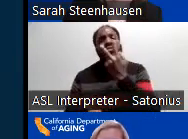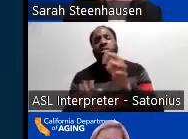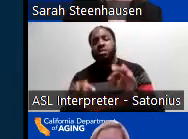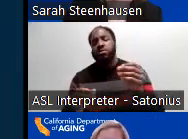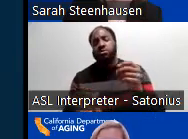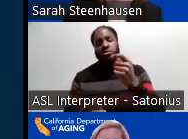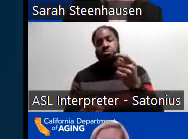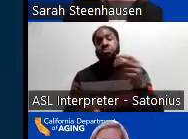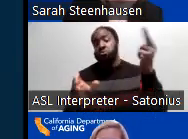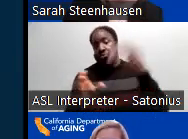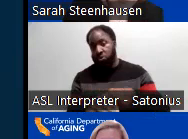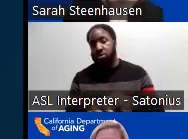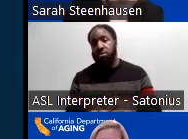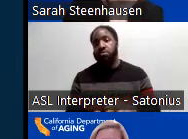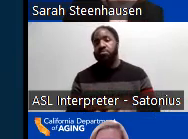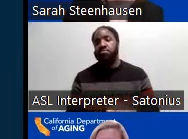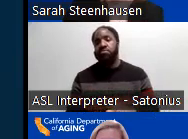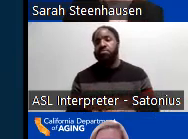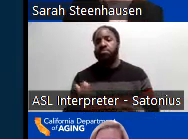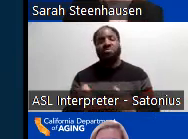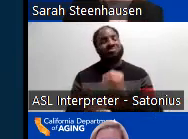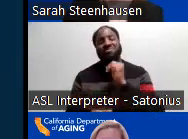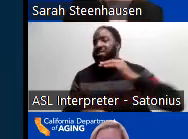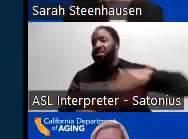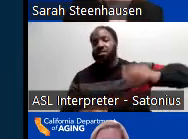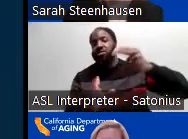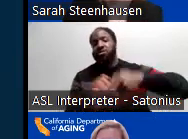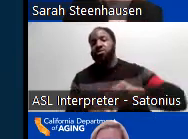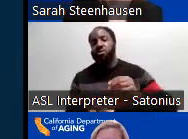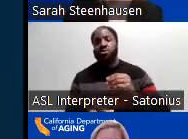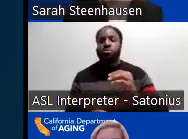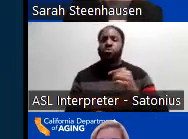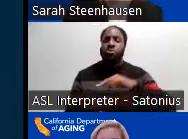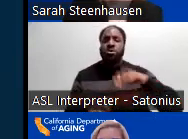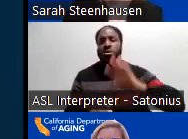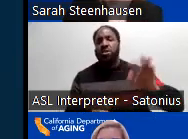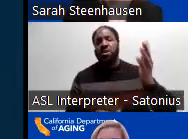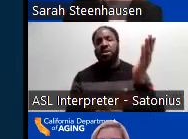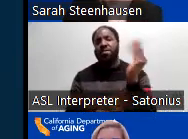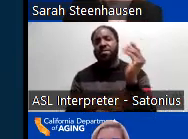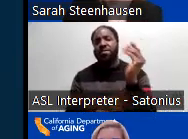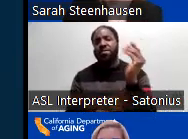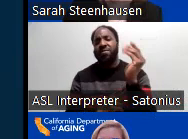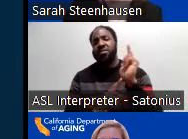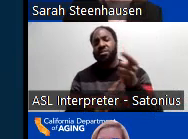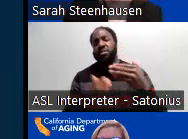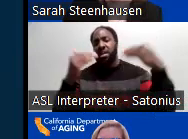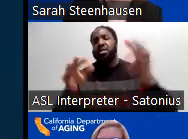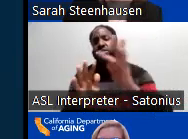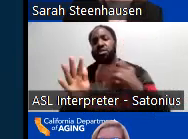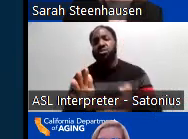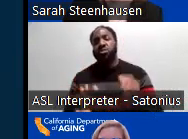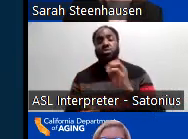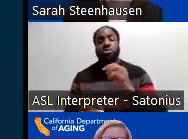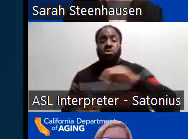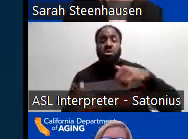joined. She has not. We are actually about 15 minutes ahead of schedule, so we have time for some